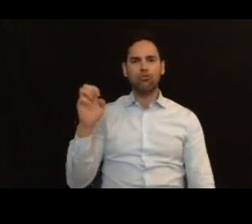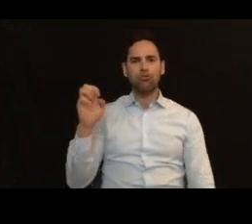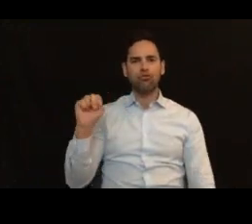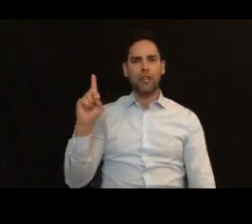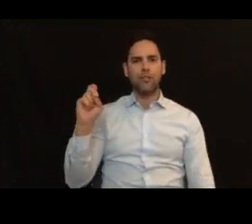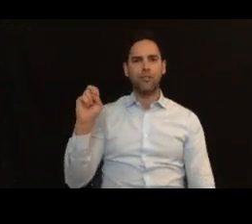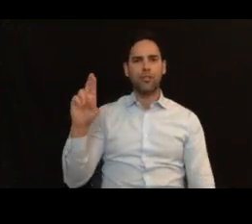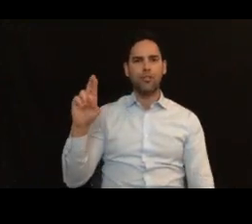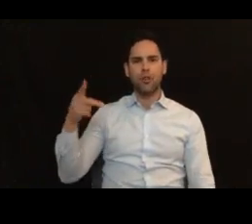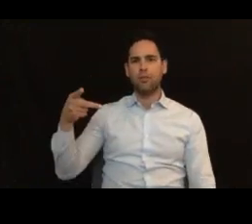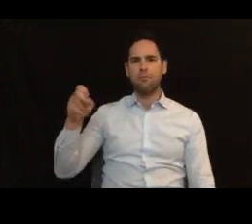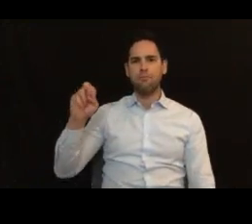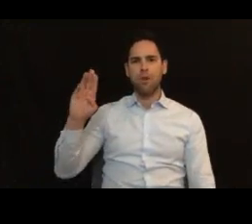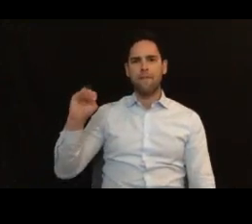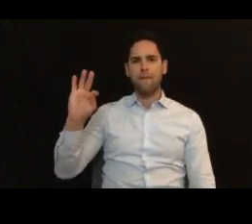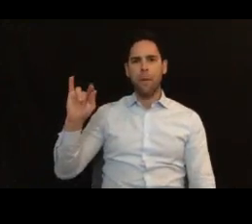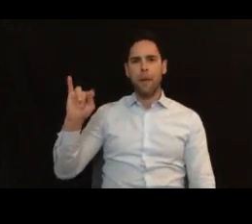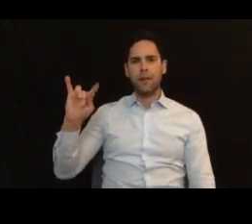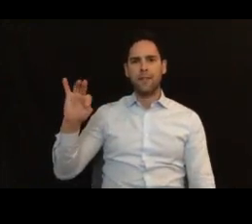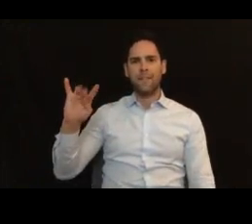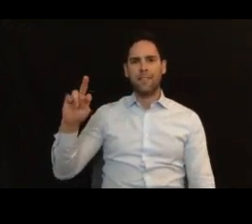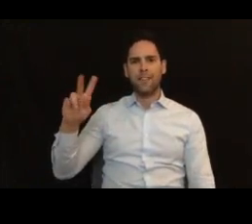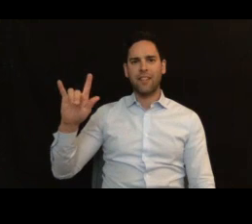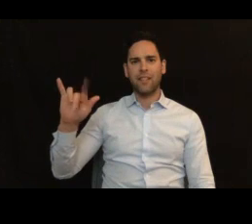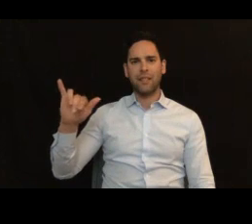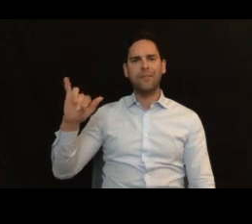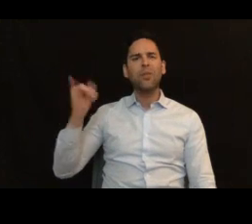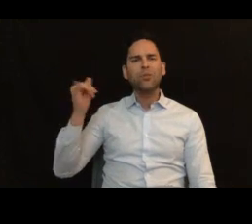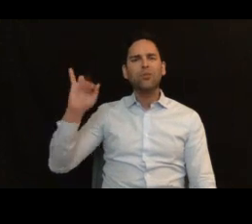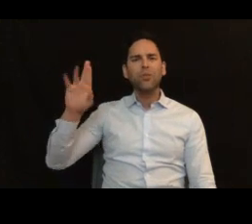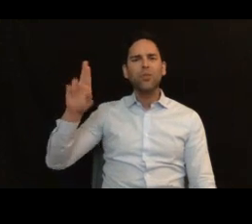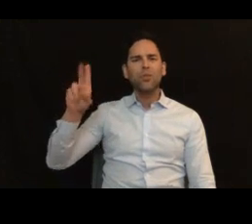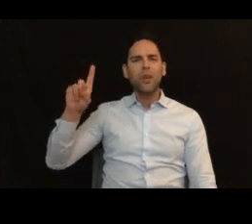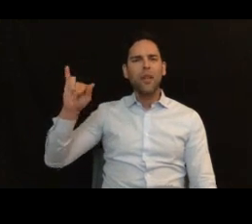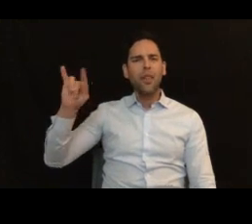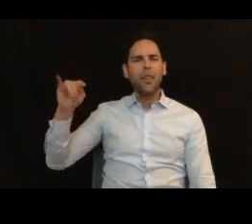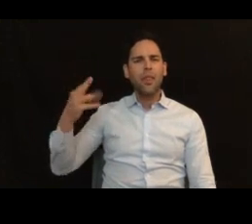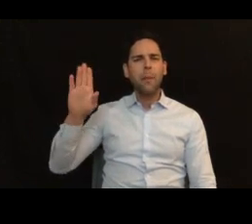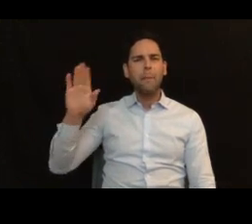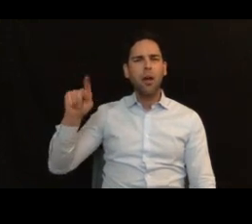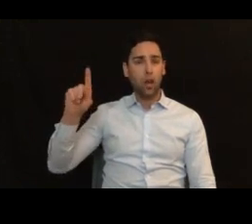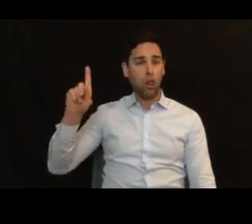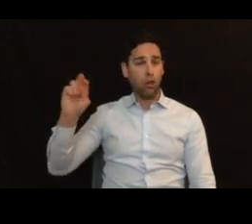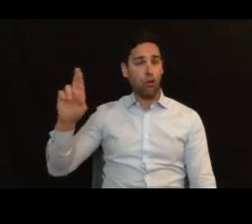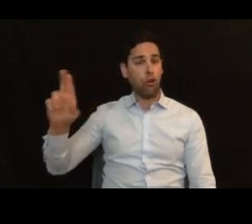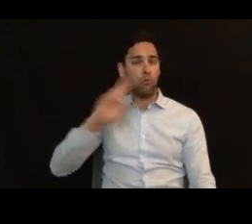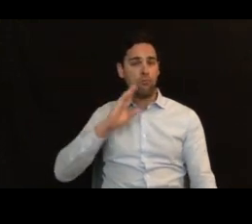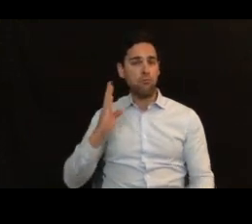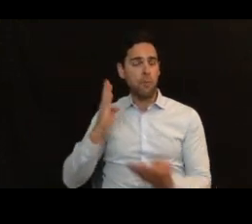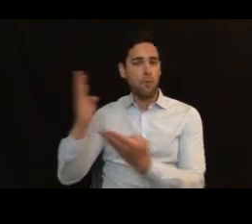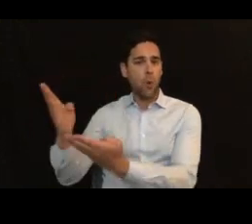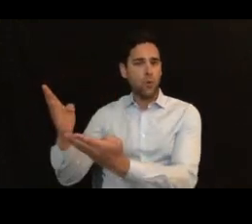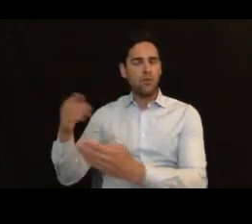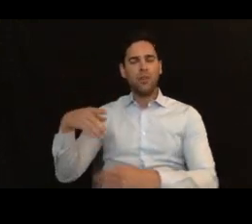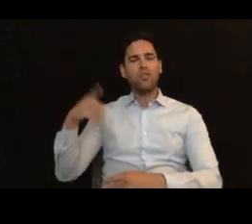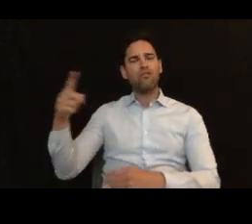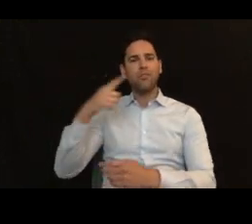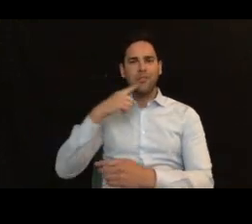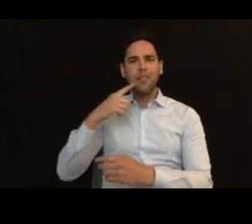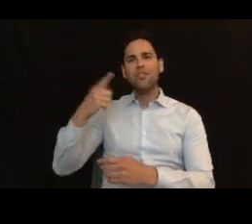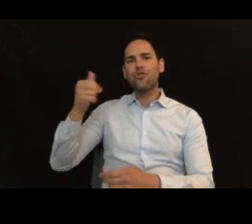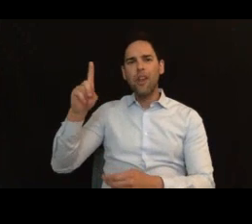Judith Butler that gender is something that is accomplished through things people do, rather than something